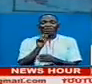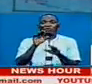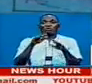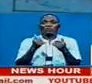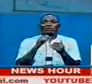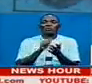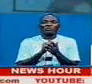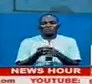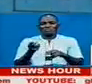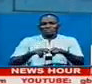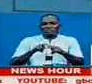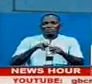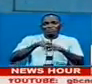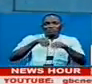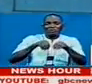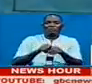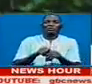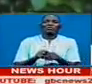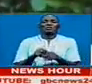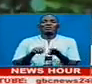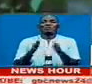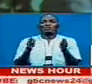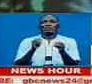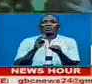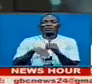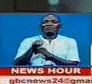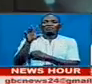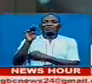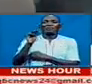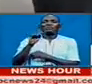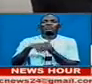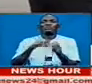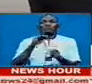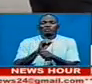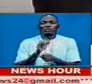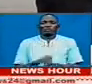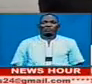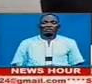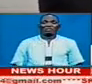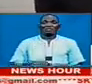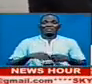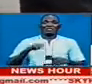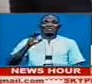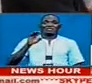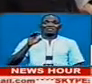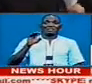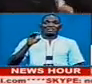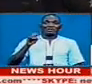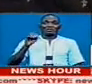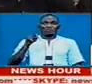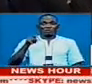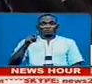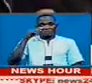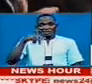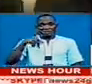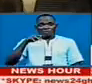the company says it will increase its investment to create 5 million jobs on the continent. The group chief executive officer of Unilever, Mr. Paul